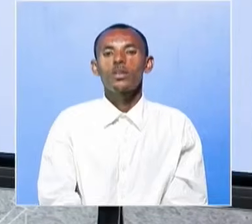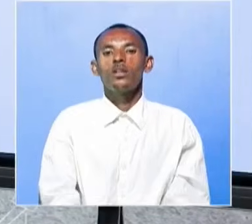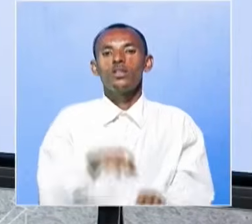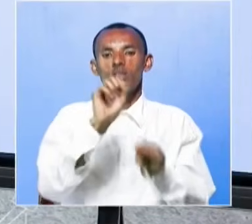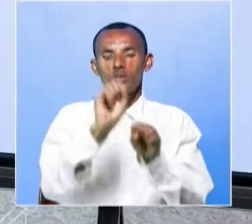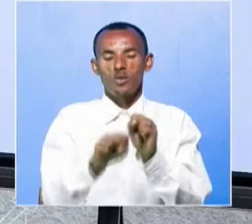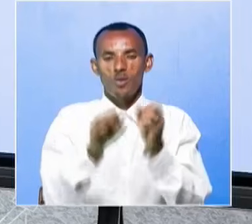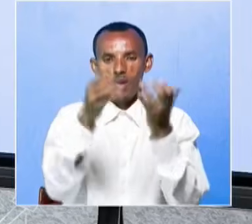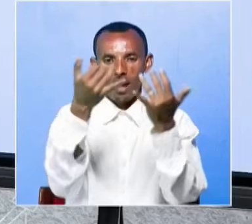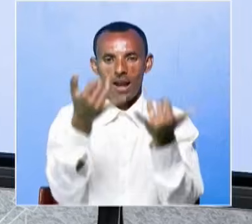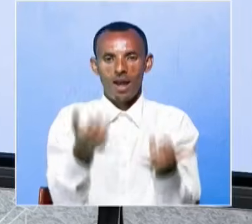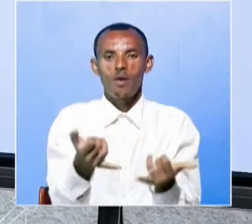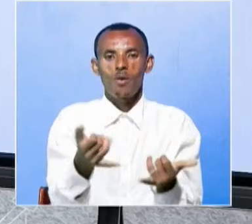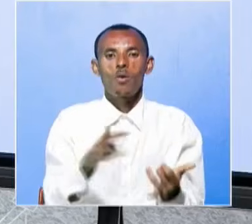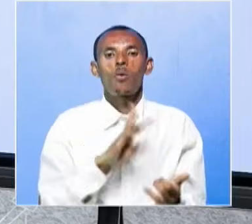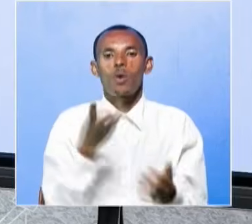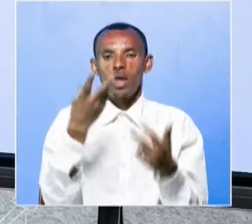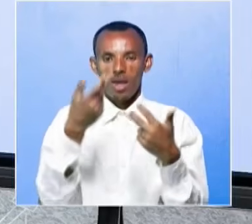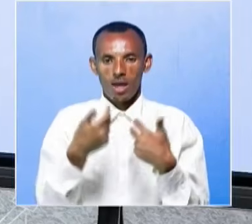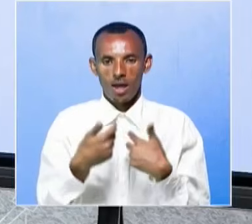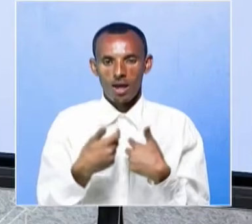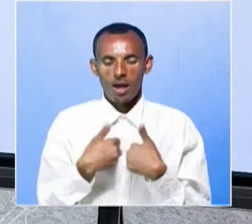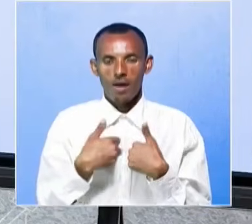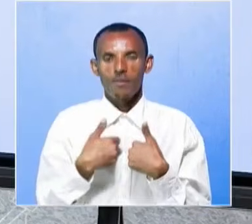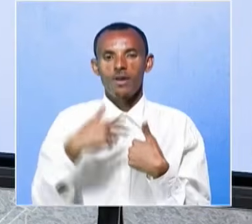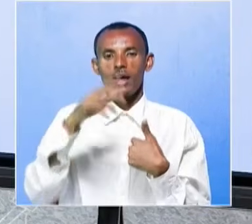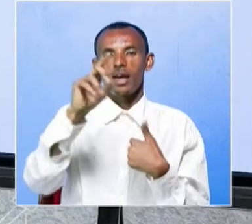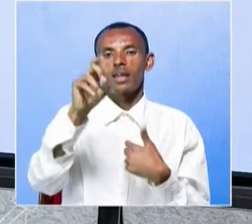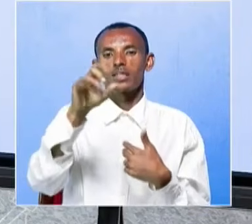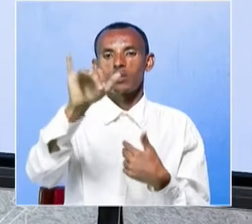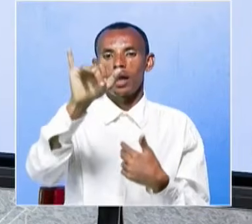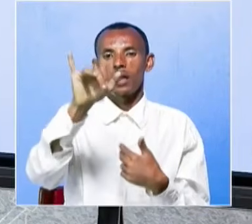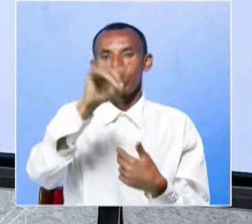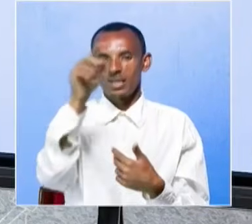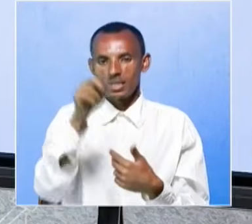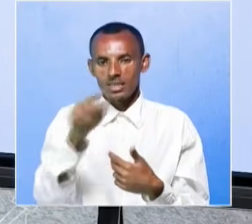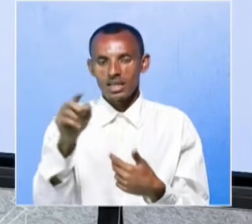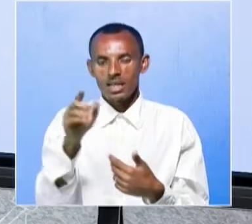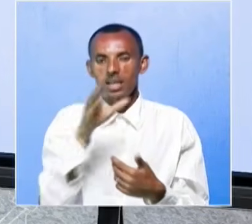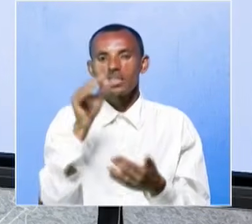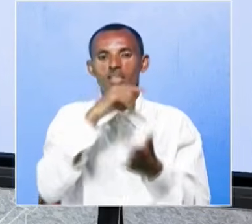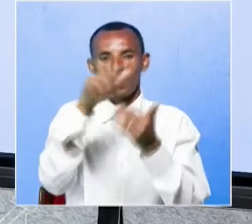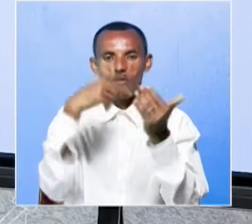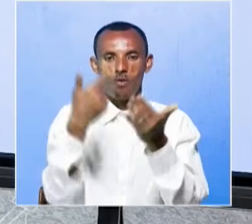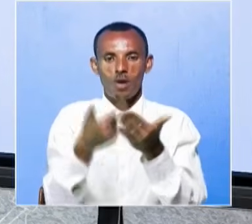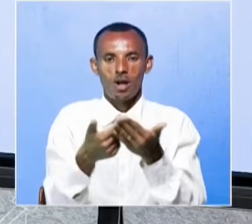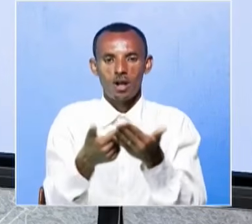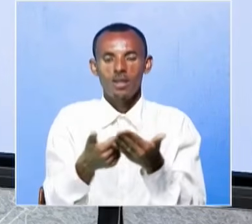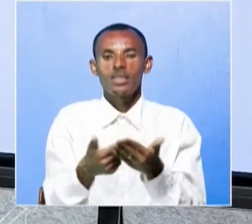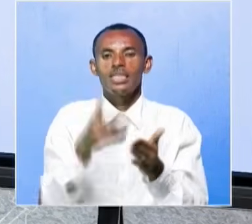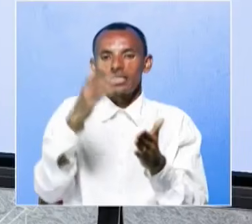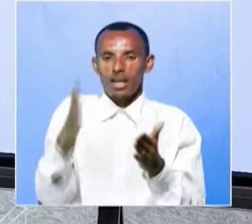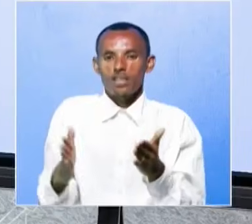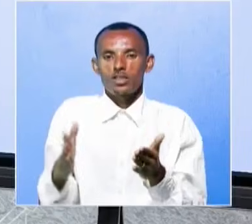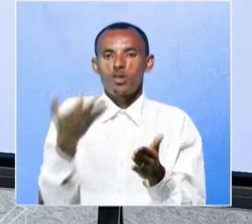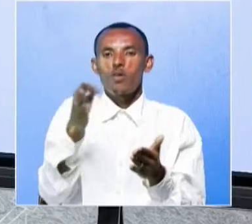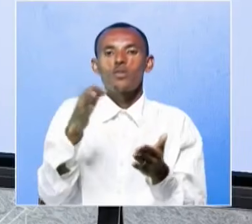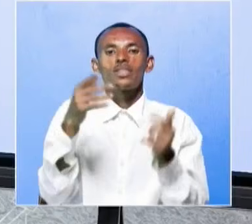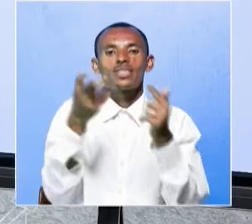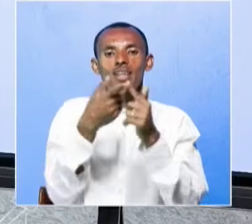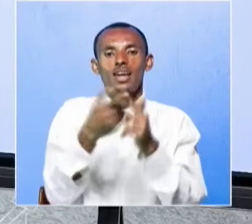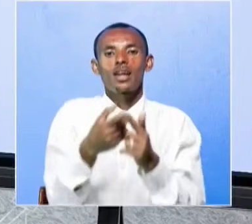so now we have x, y, z. Therefore, the sides of the